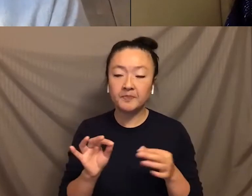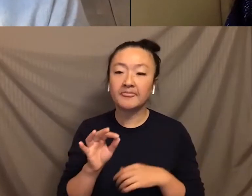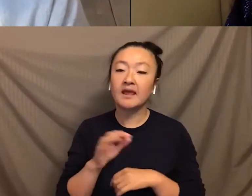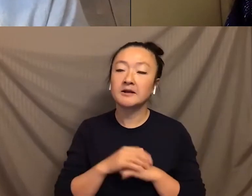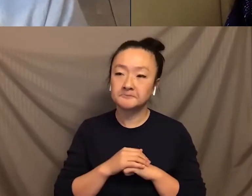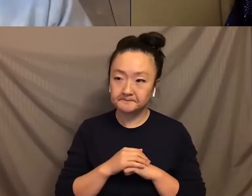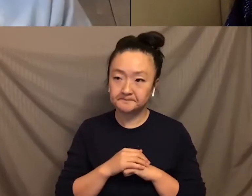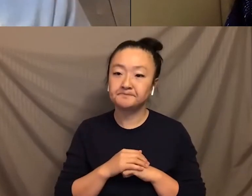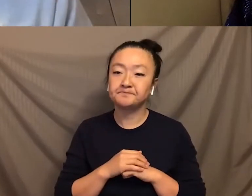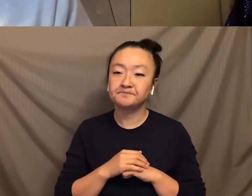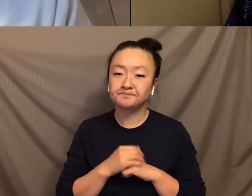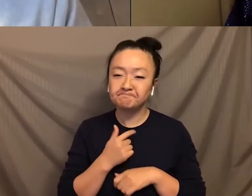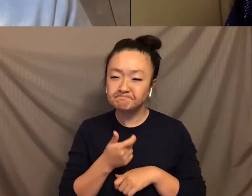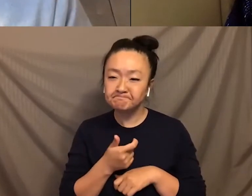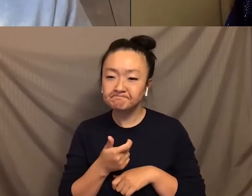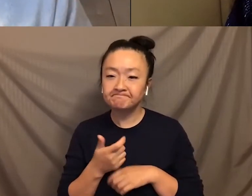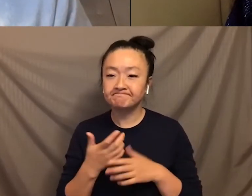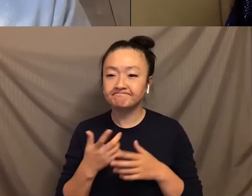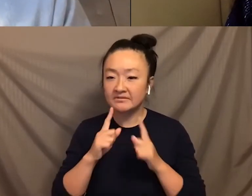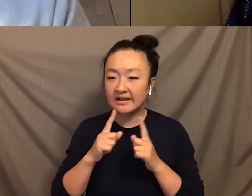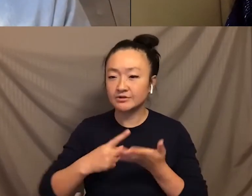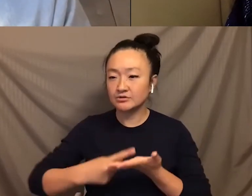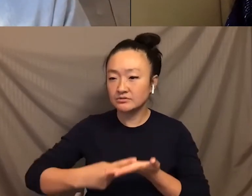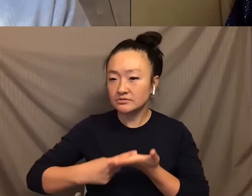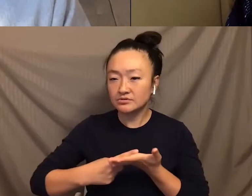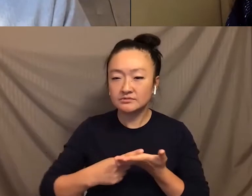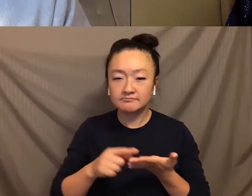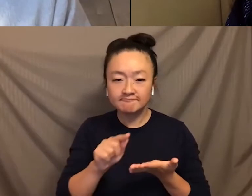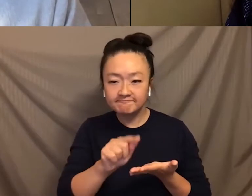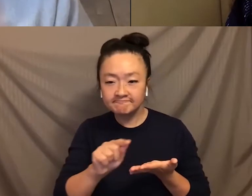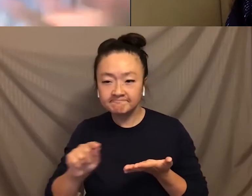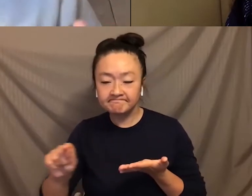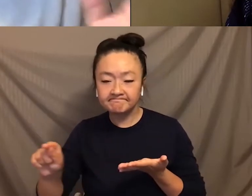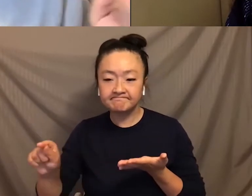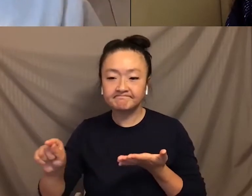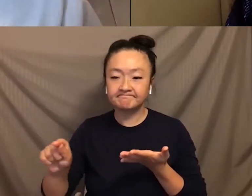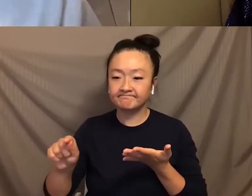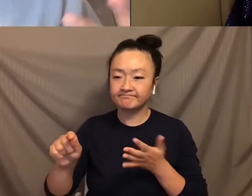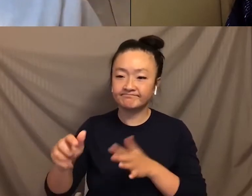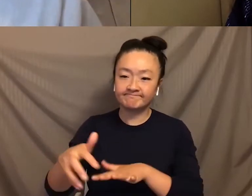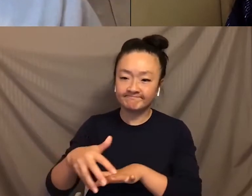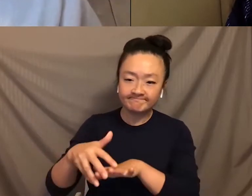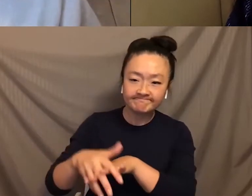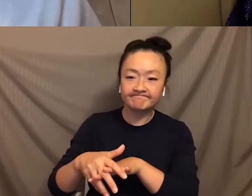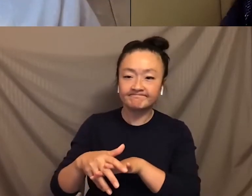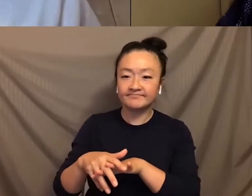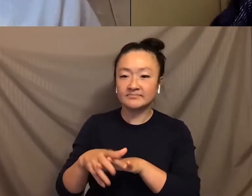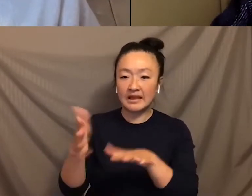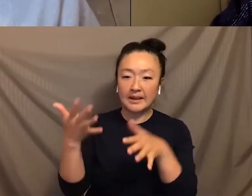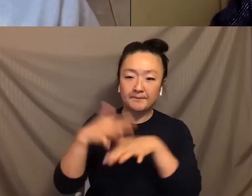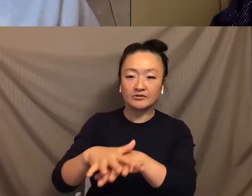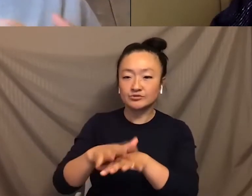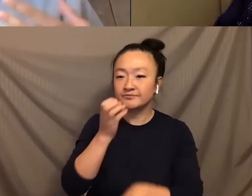fascinating to watch a lot of these conversations permeate the mainstream food media, for lack of a better term,